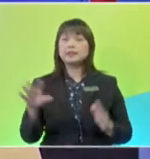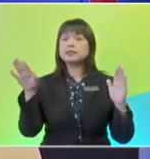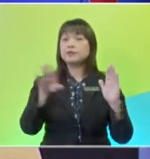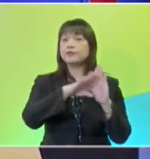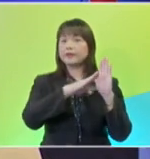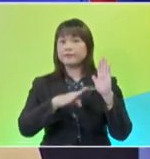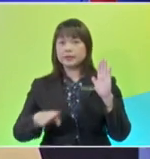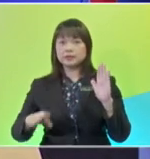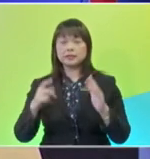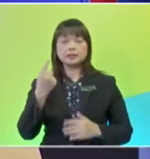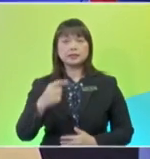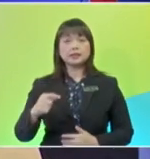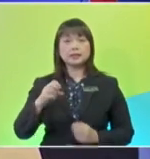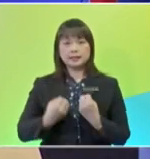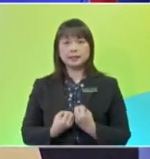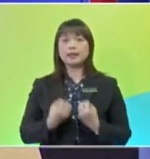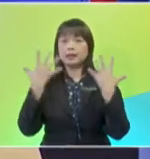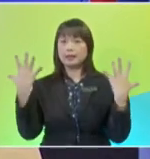the reason why we get to see the,